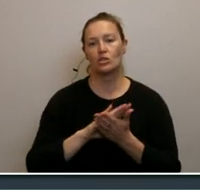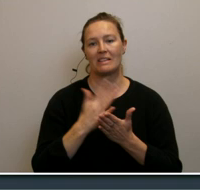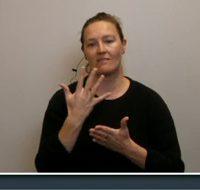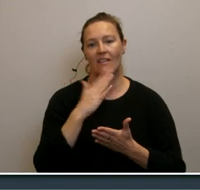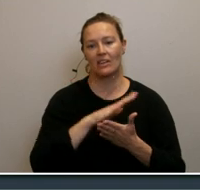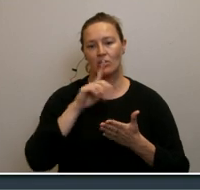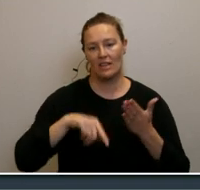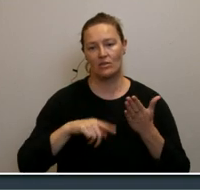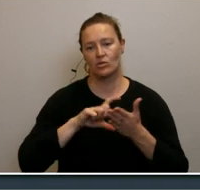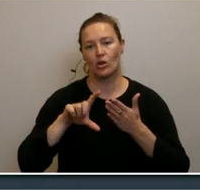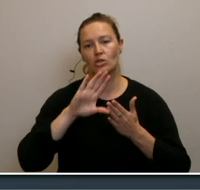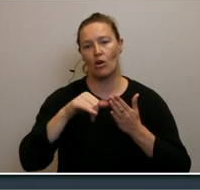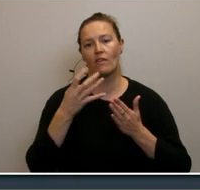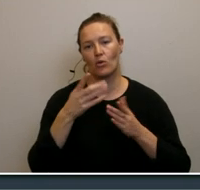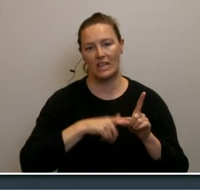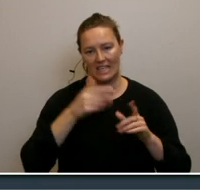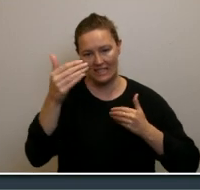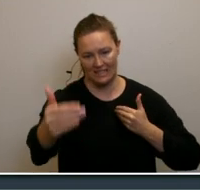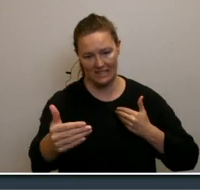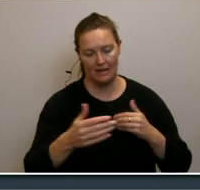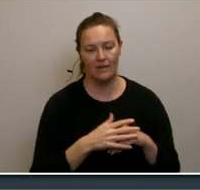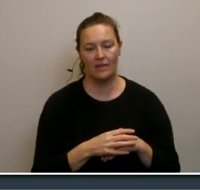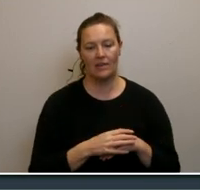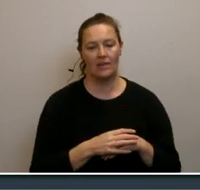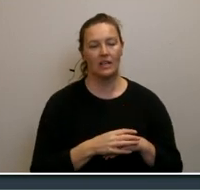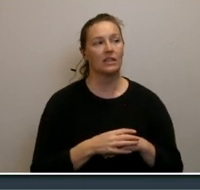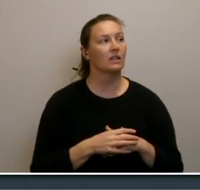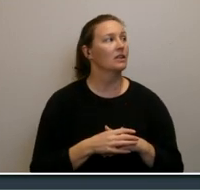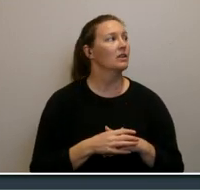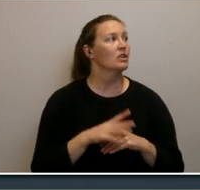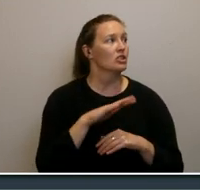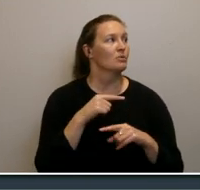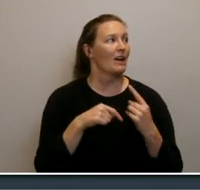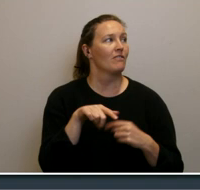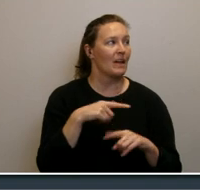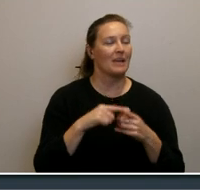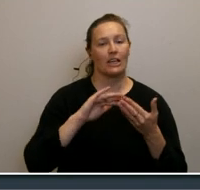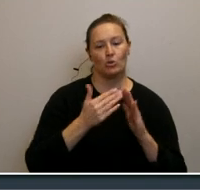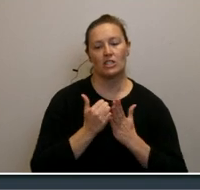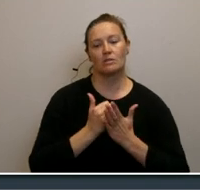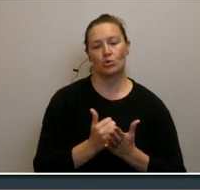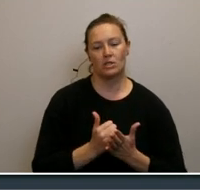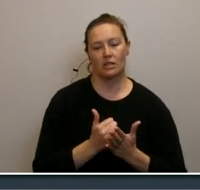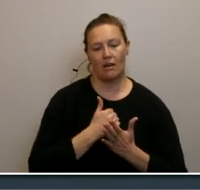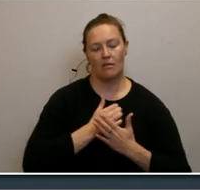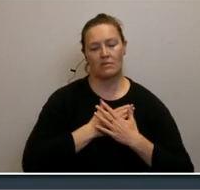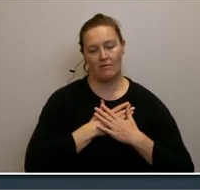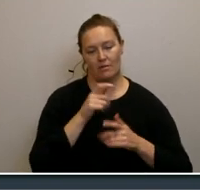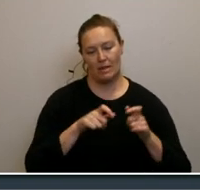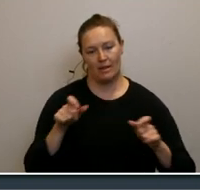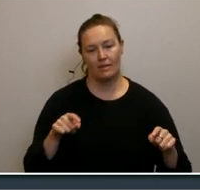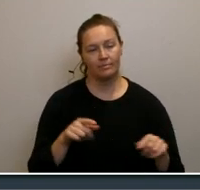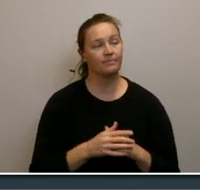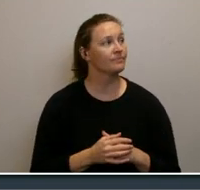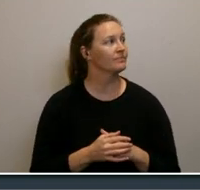4 years. So this is all about family and community supporting our loved ones. So thank you so much for the opportunity to present today.